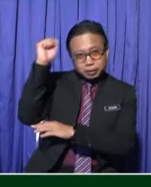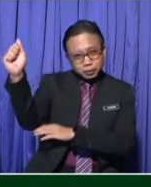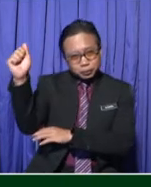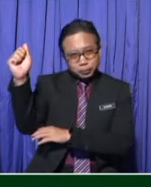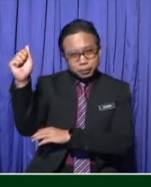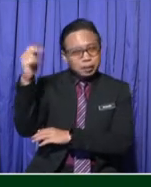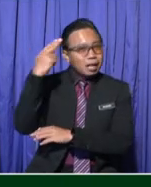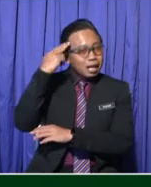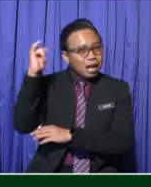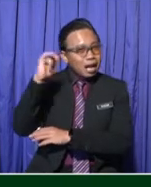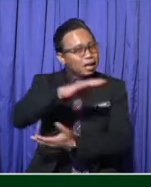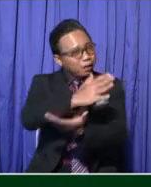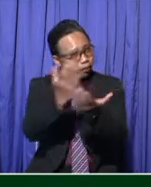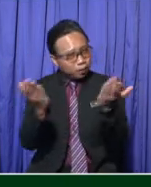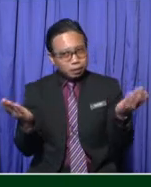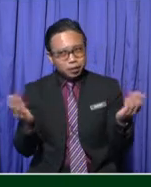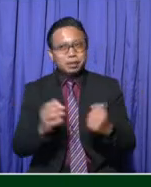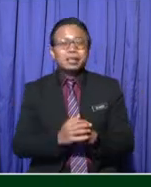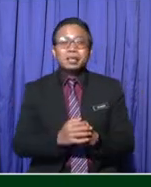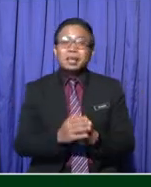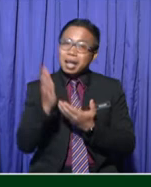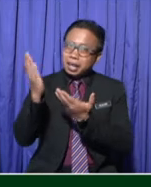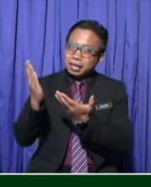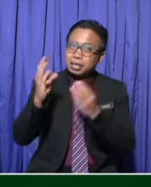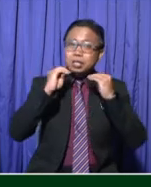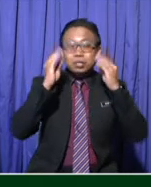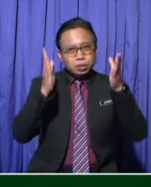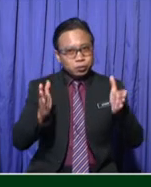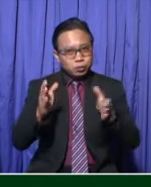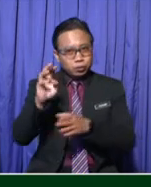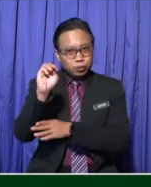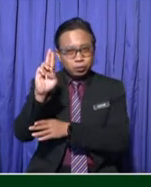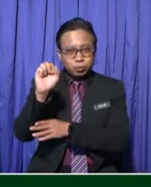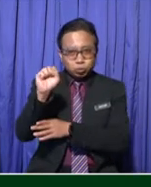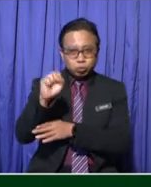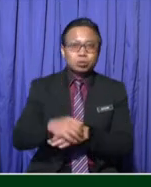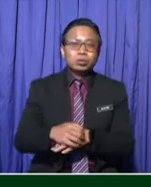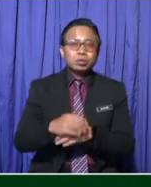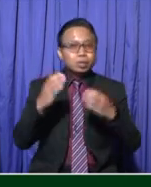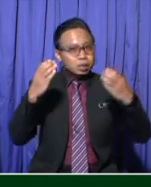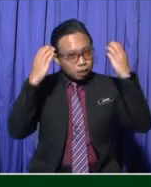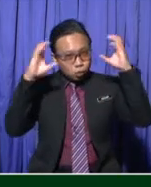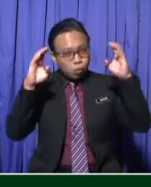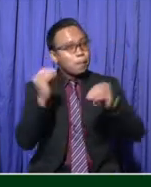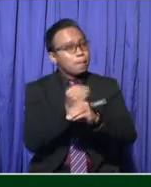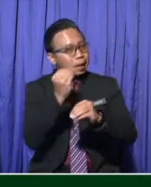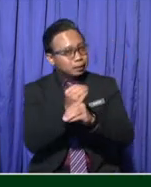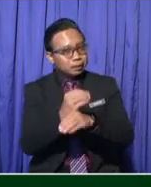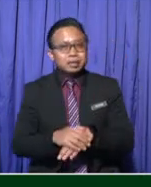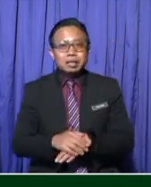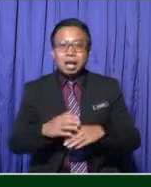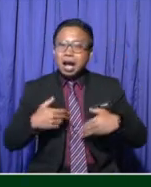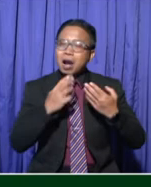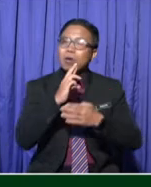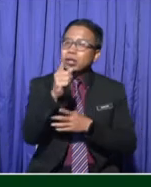Assalamualaikum. Hi everyone. I'm Teacher Musfira, your mathematics teacher. How are you